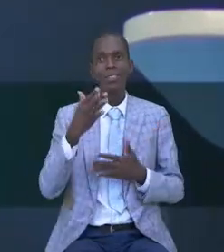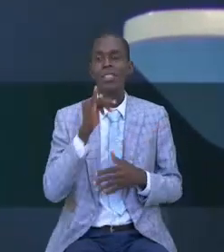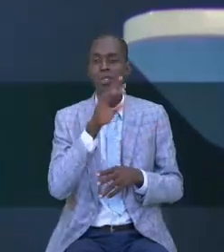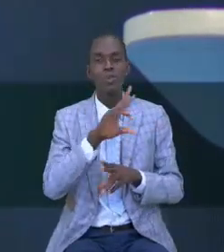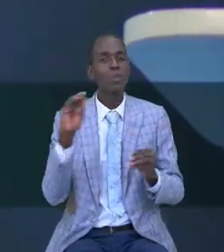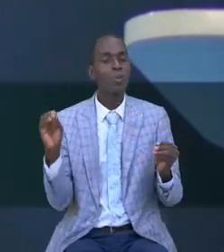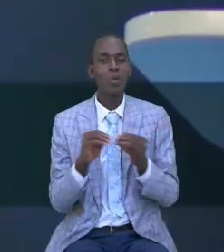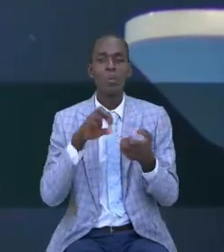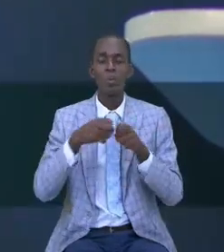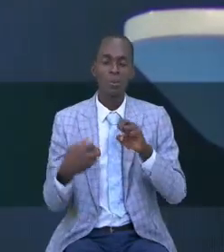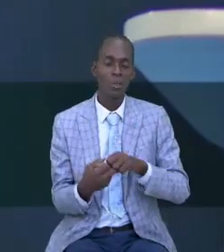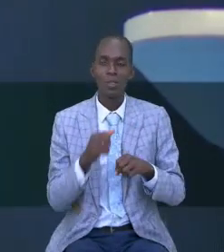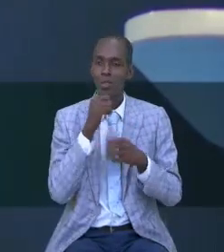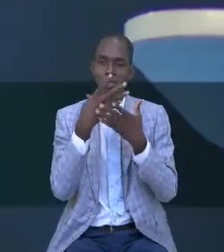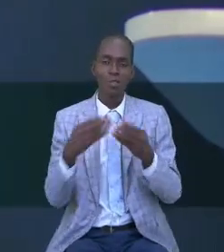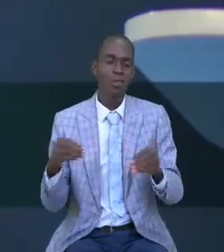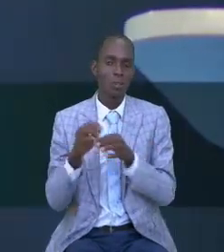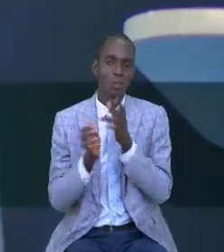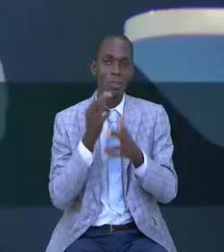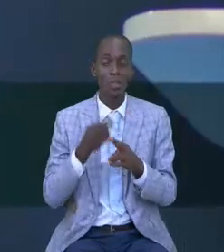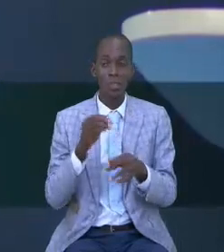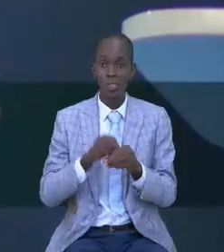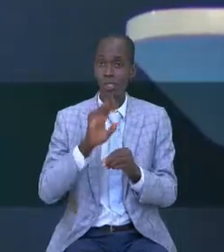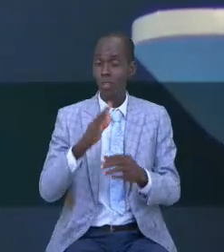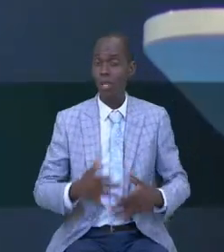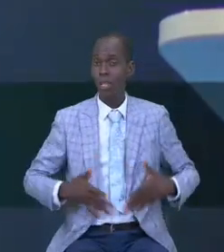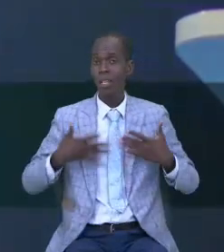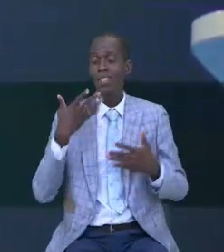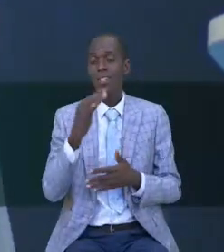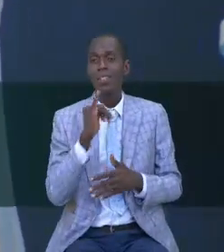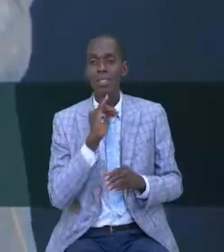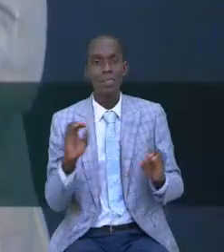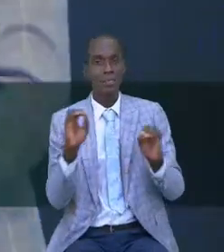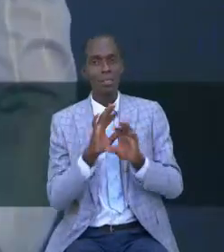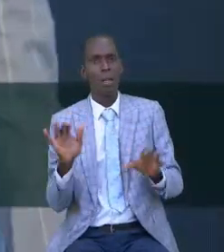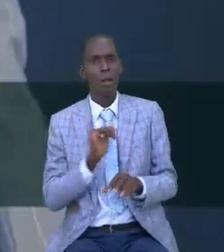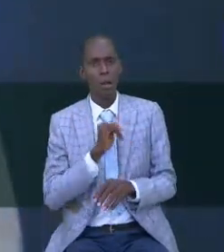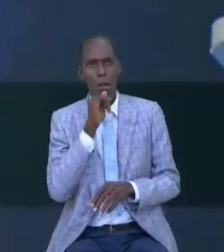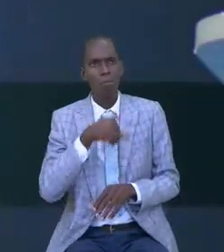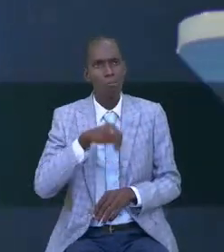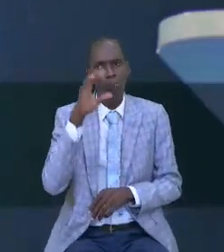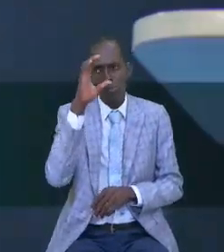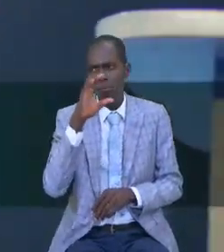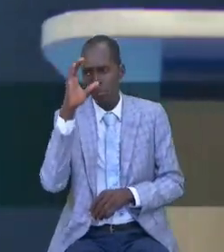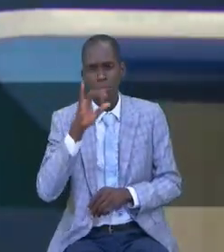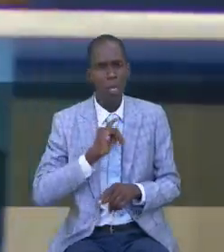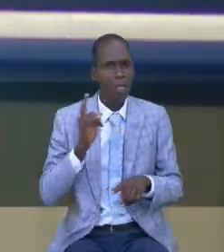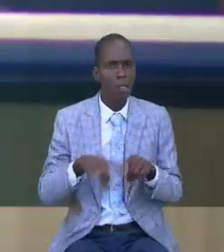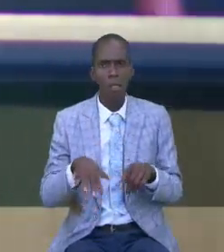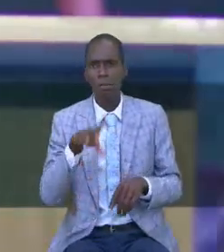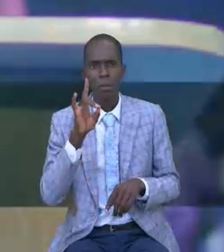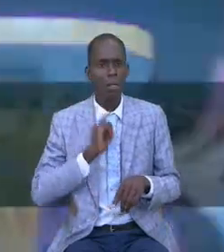problem unsolved. In your life, there is nothing I'm searching, I cannot